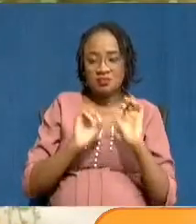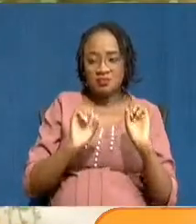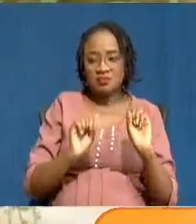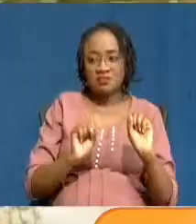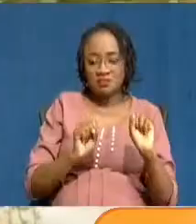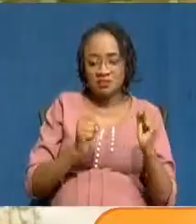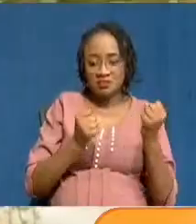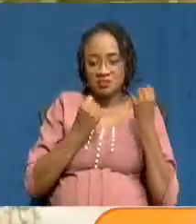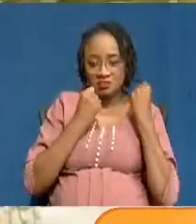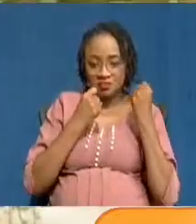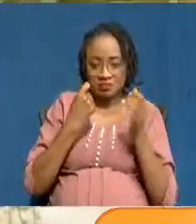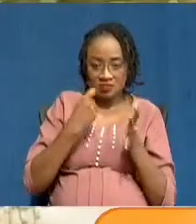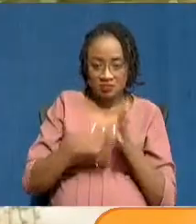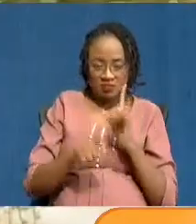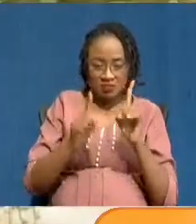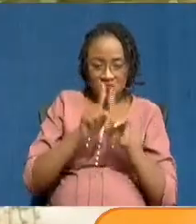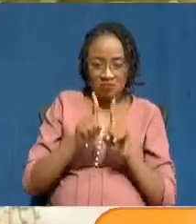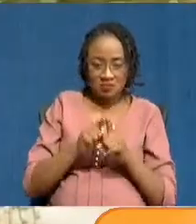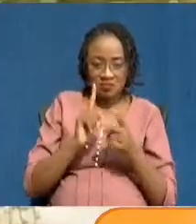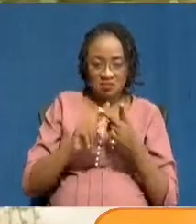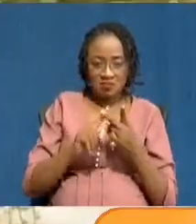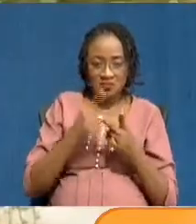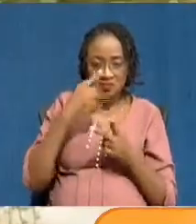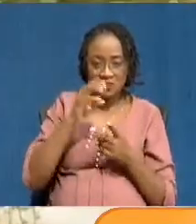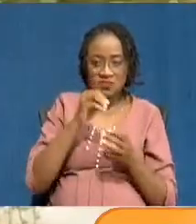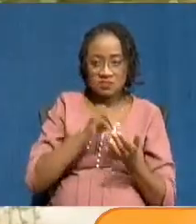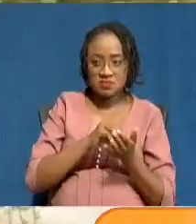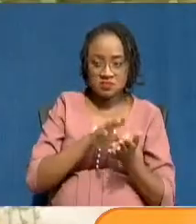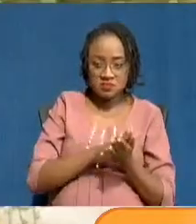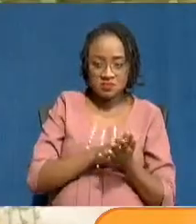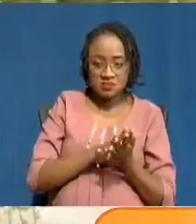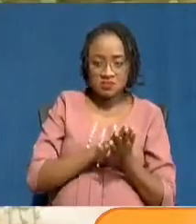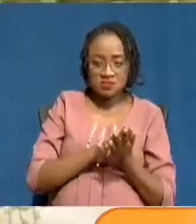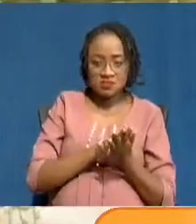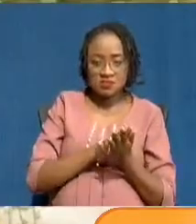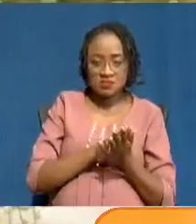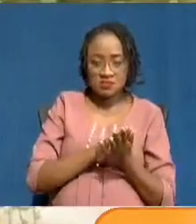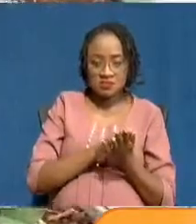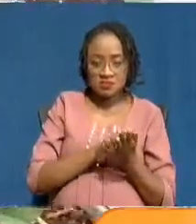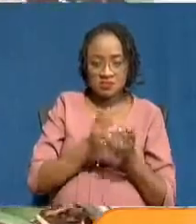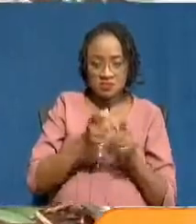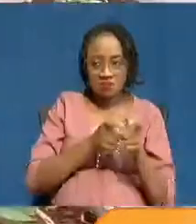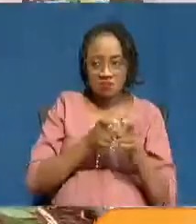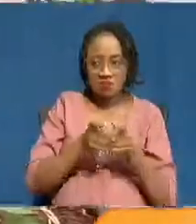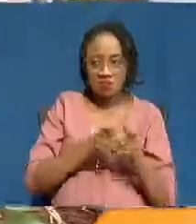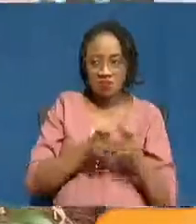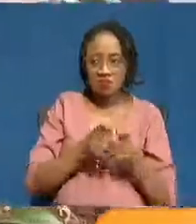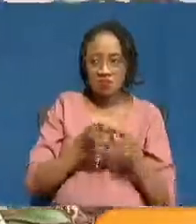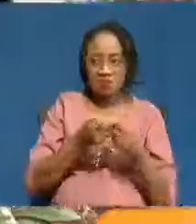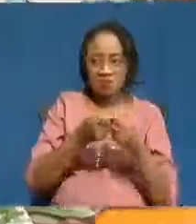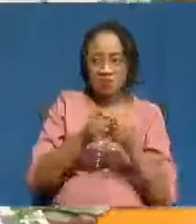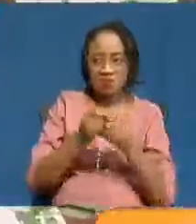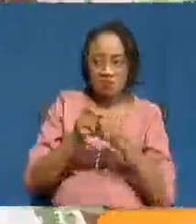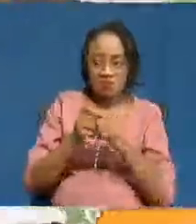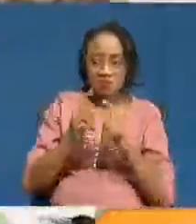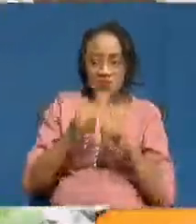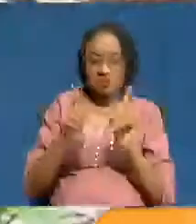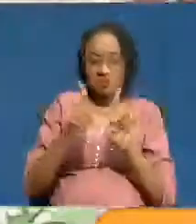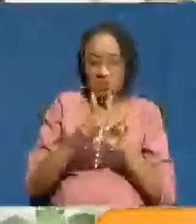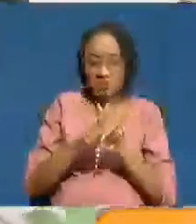costs, and also in terms of inputs when it comes to controlling the pest. Back in